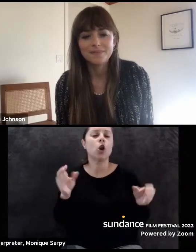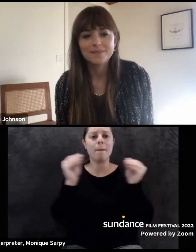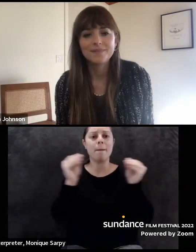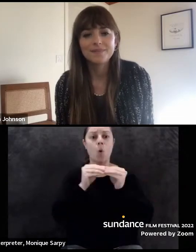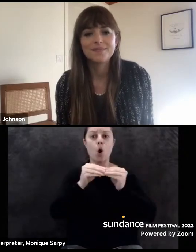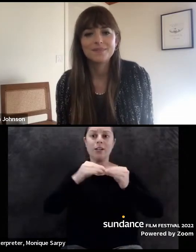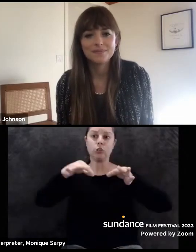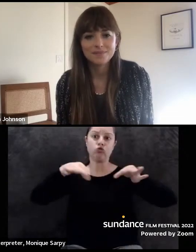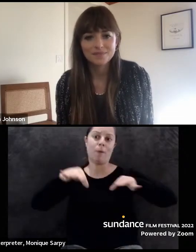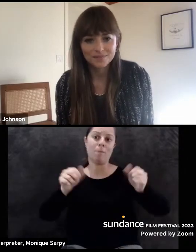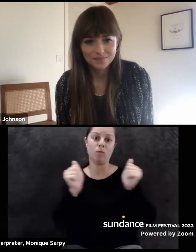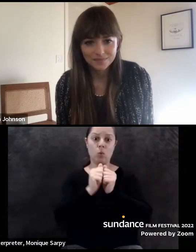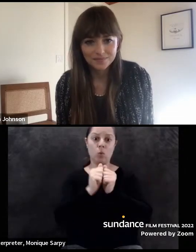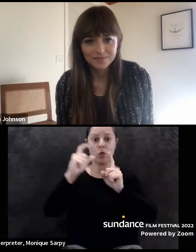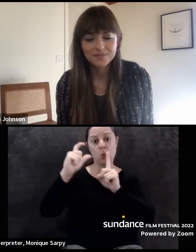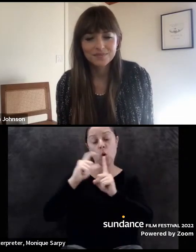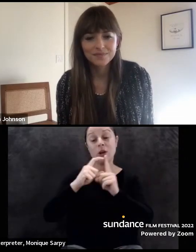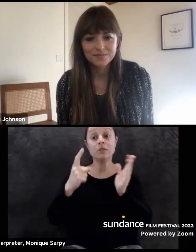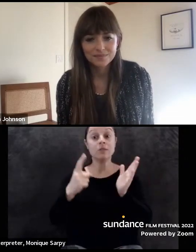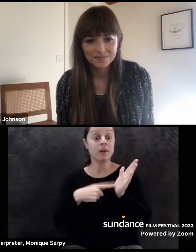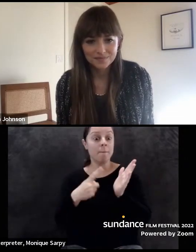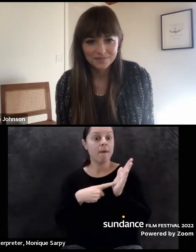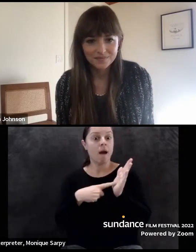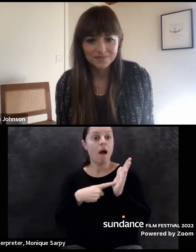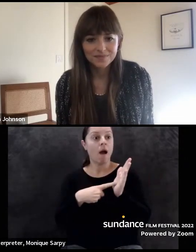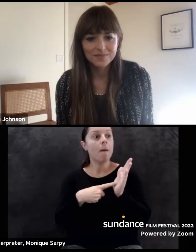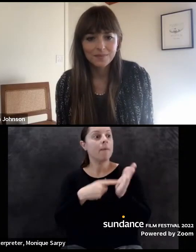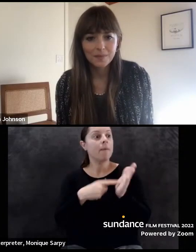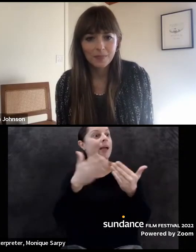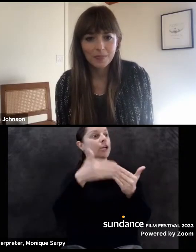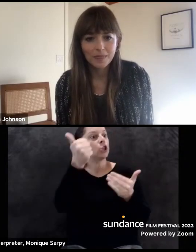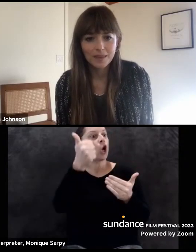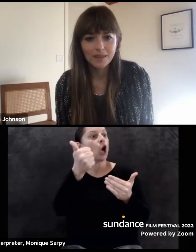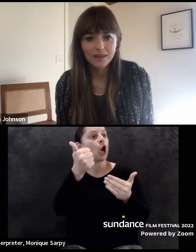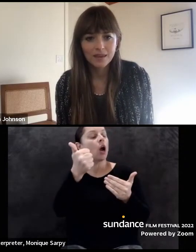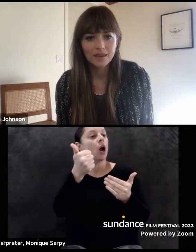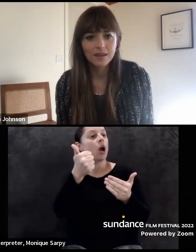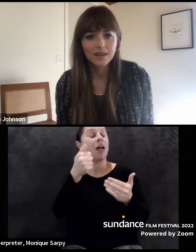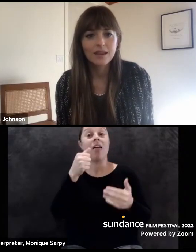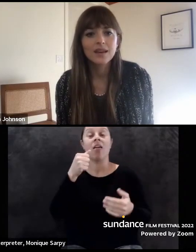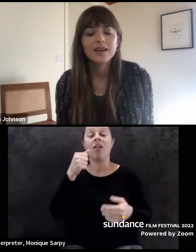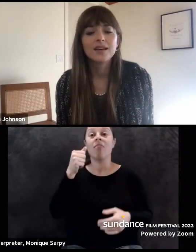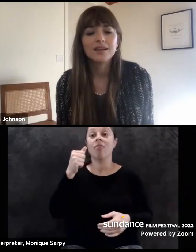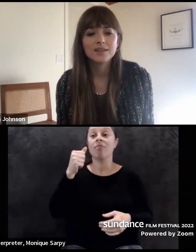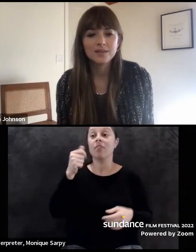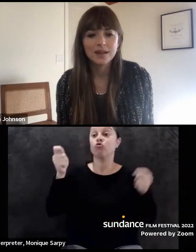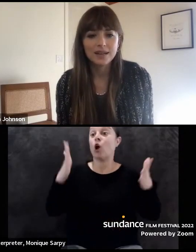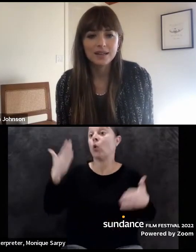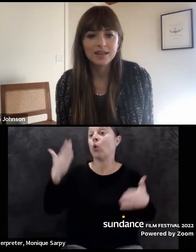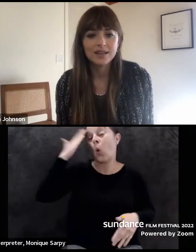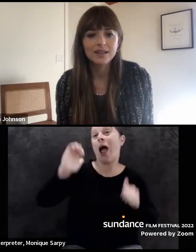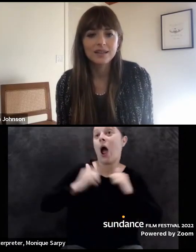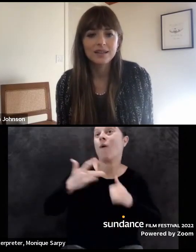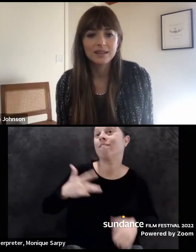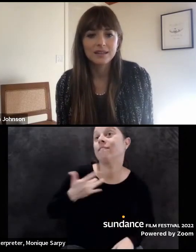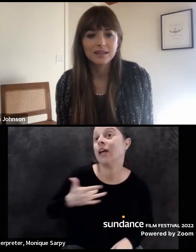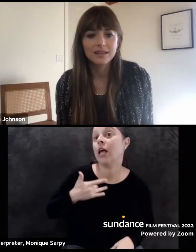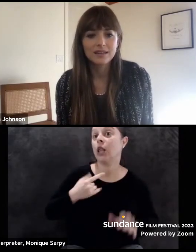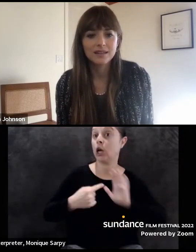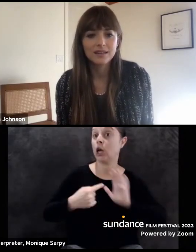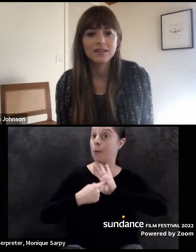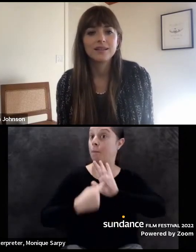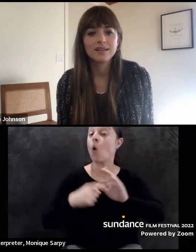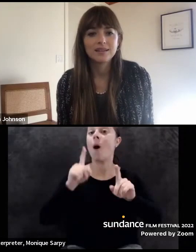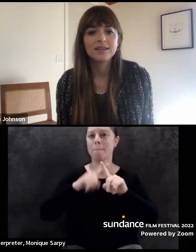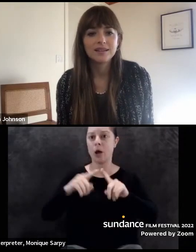so it's sometimes a little bit easier in that regard, because they don't know how to feel it and they don't know how to emote it. So they just say it. And sometimes that